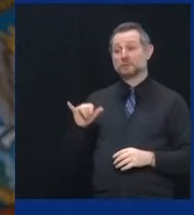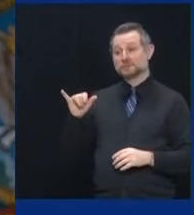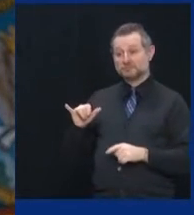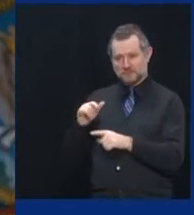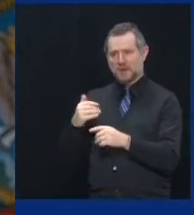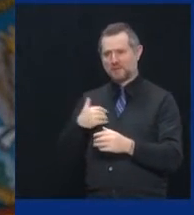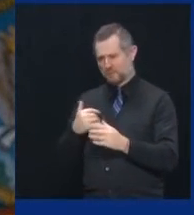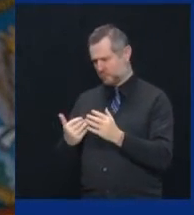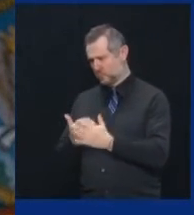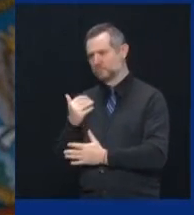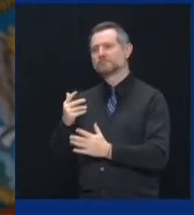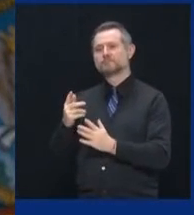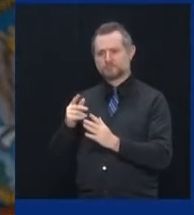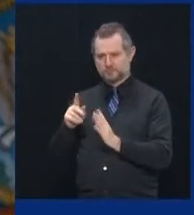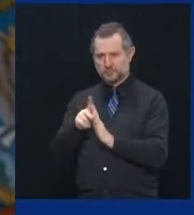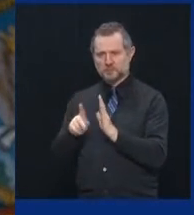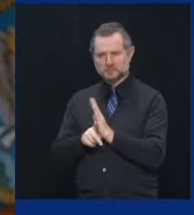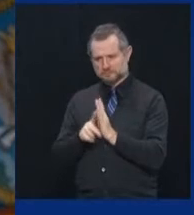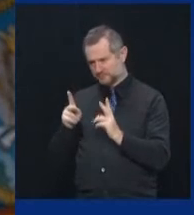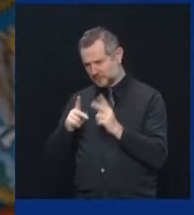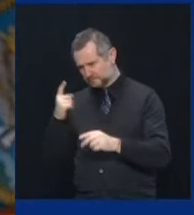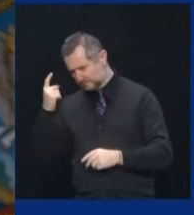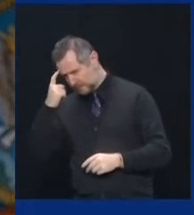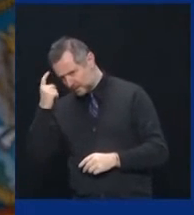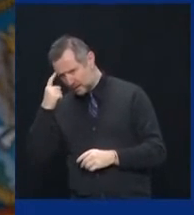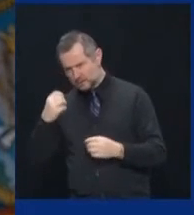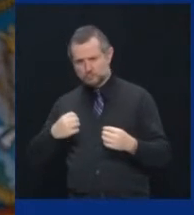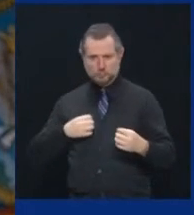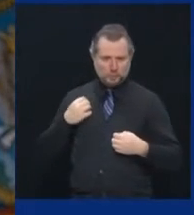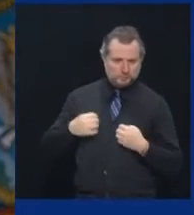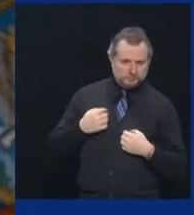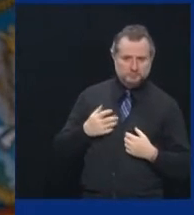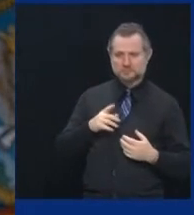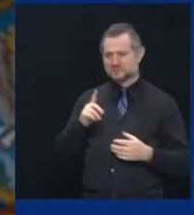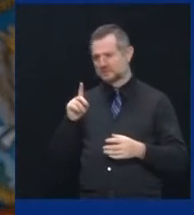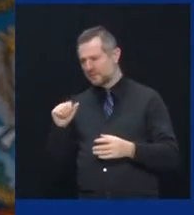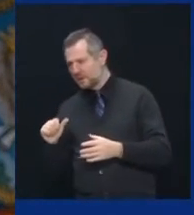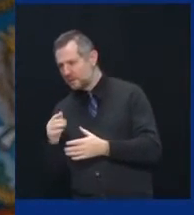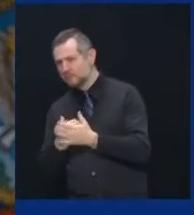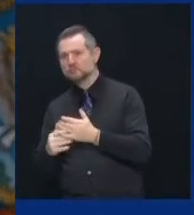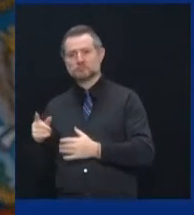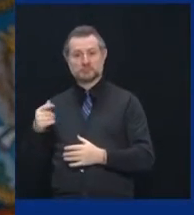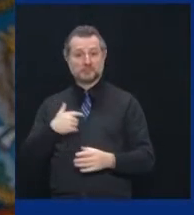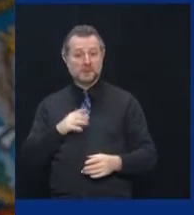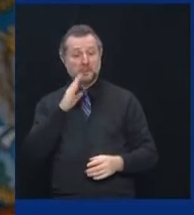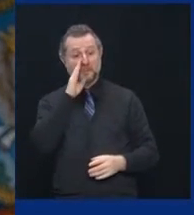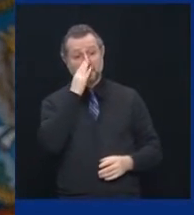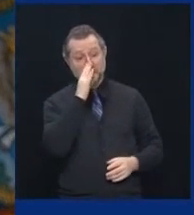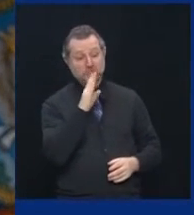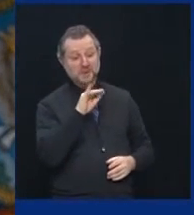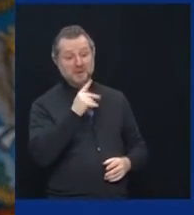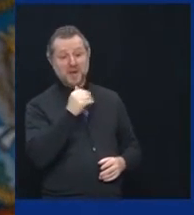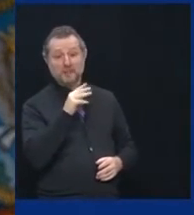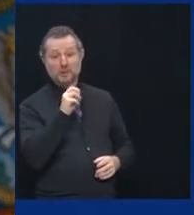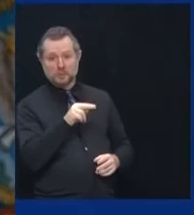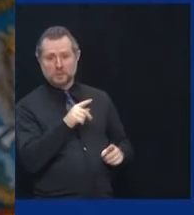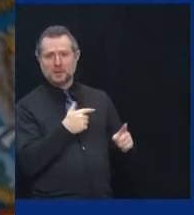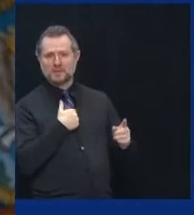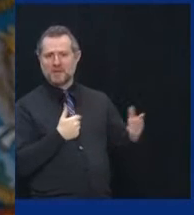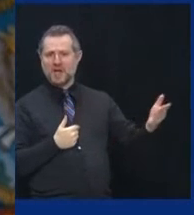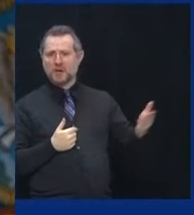are emotionally disturbed. Binghamton enlisted a professional institution to help in their